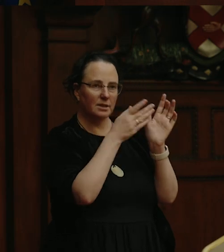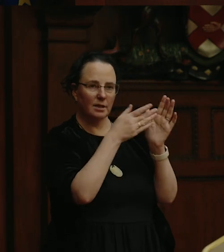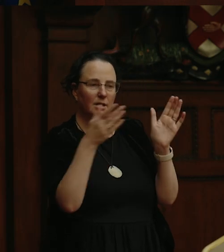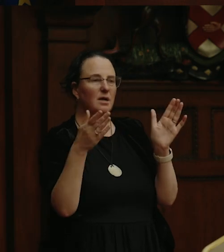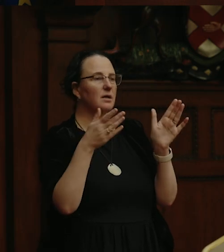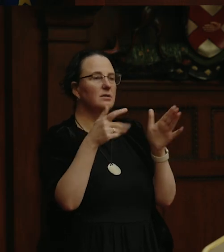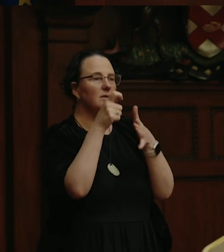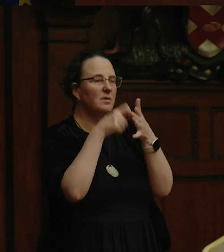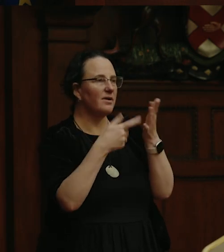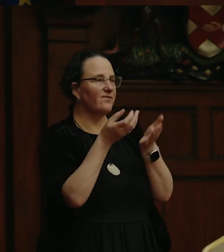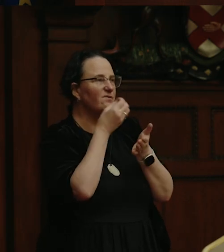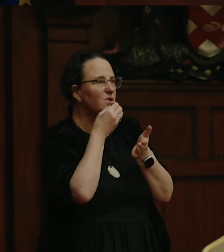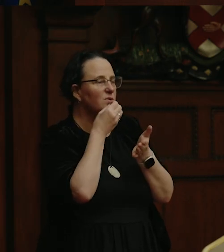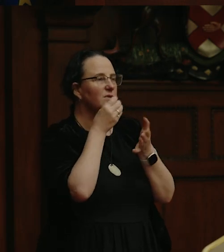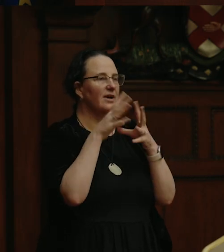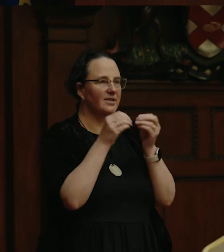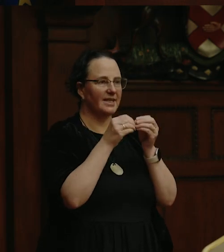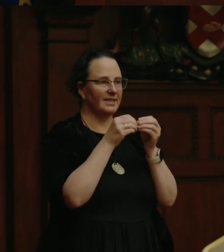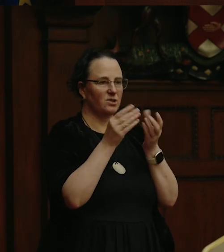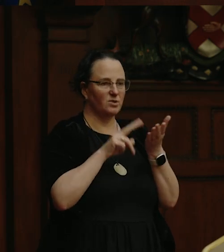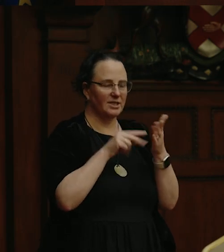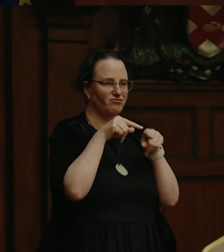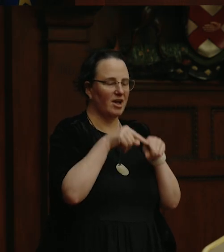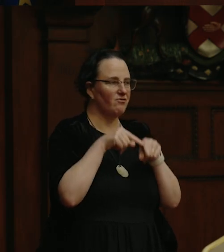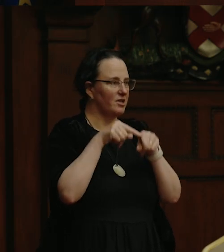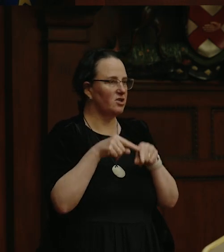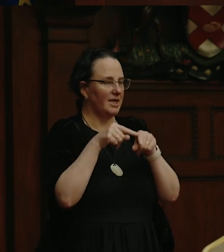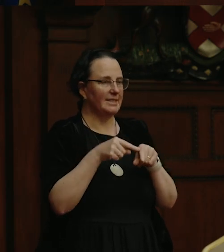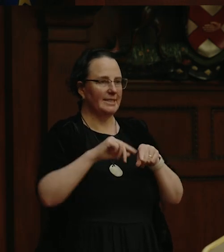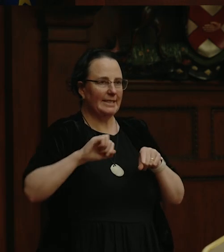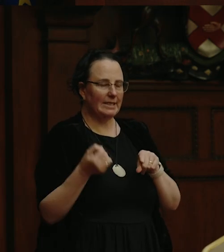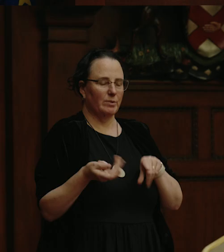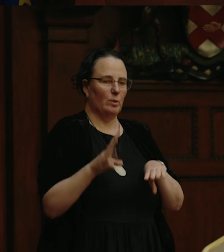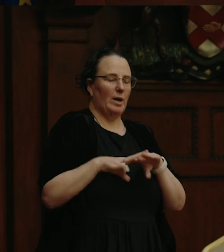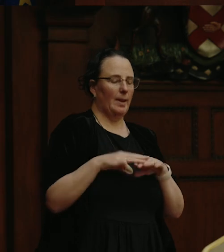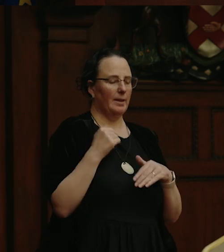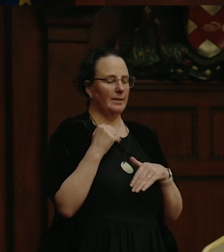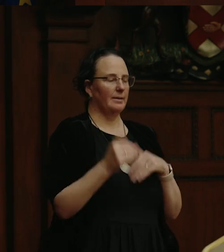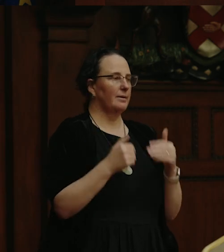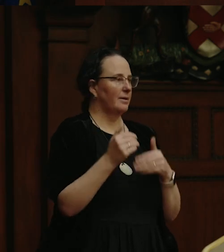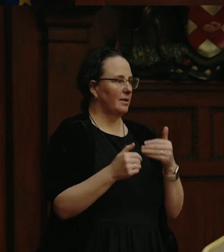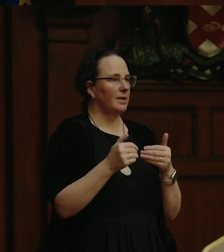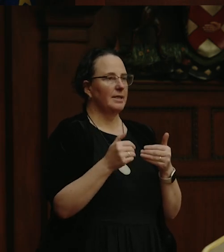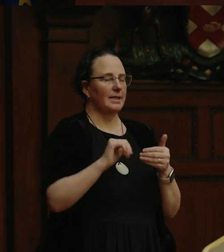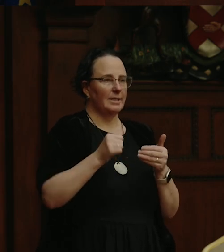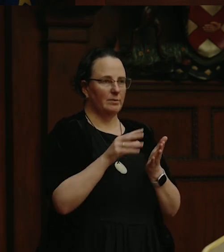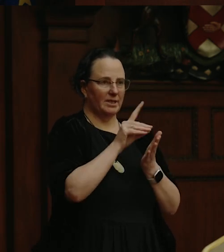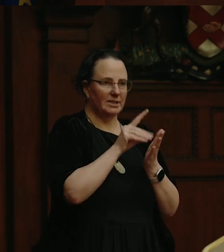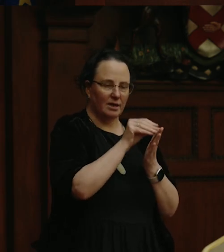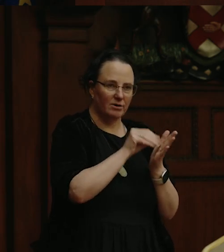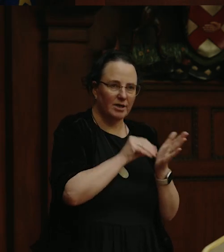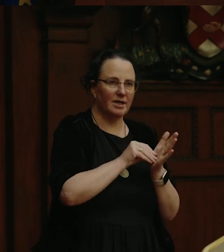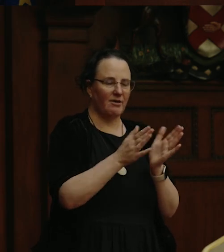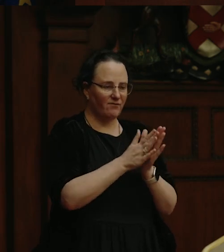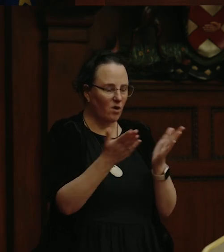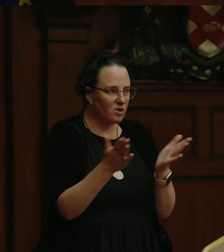over-the-counter products, food, all the tools that people rely on to try to stay well. They described keeping diaries, lists,